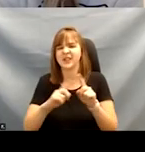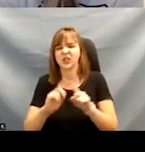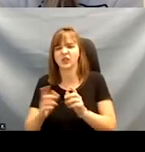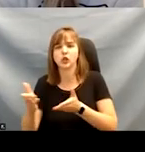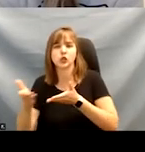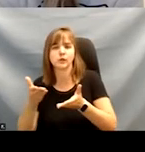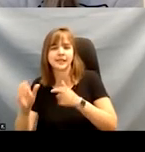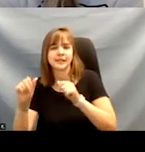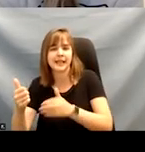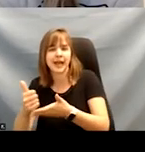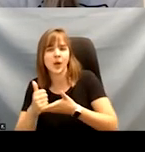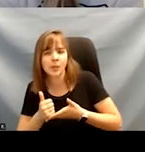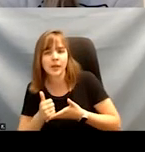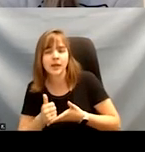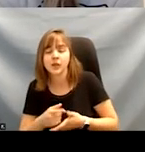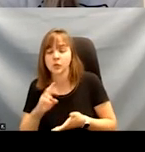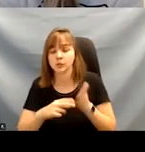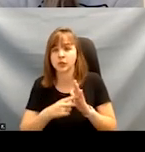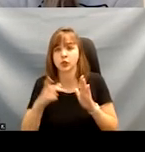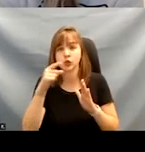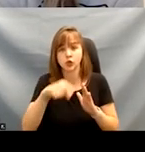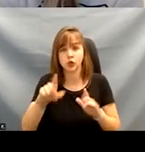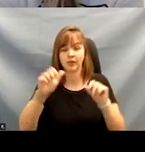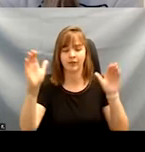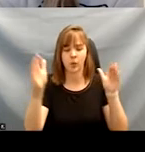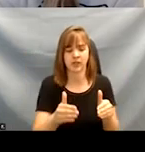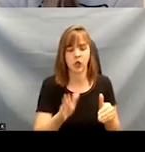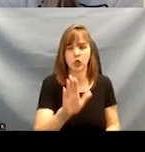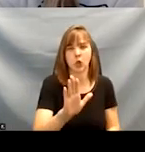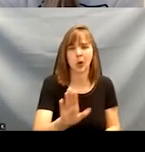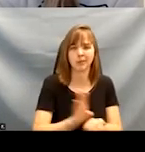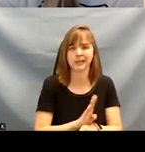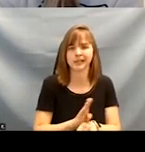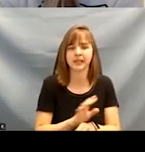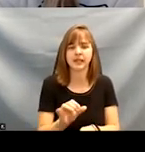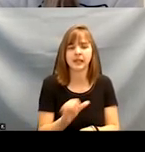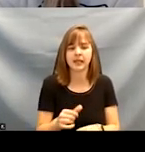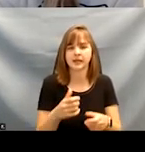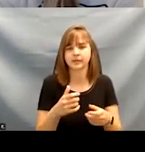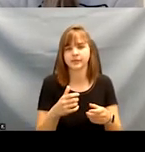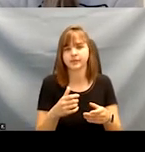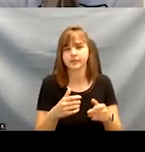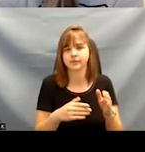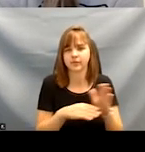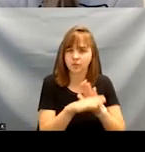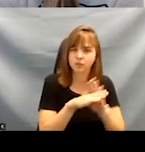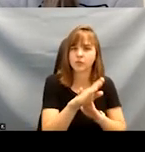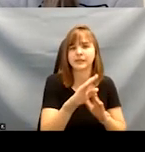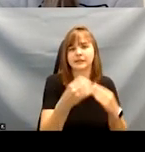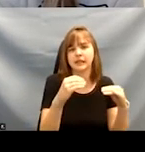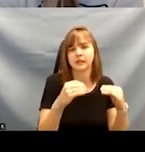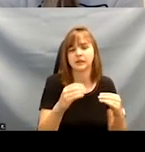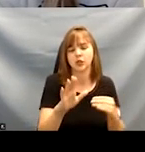somebody to help you with that, and you can focus on the parts that are important, which is like generating sales and growing your business.